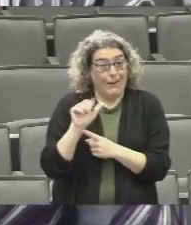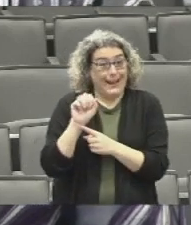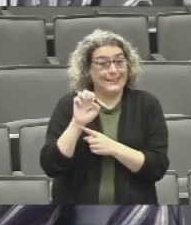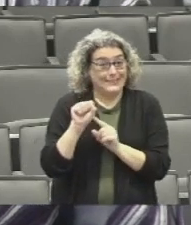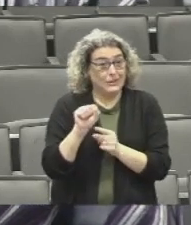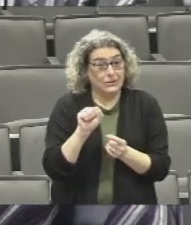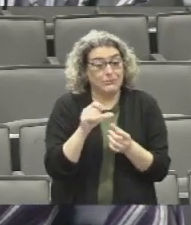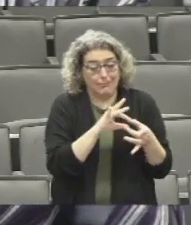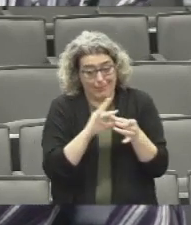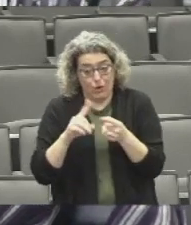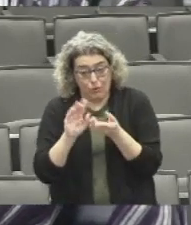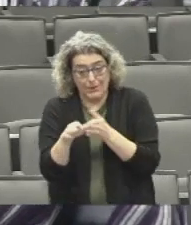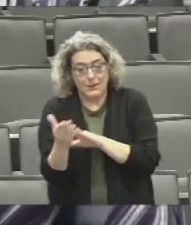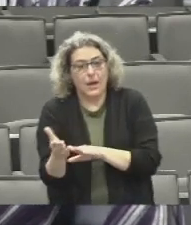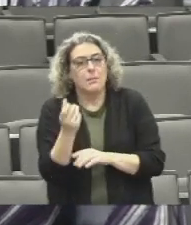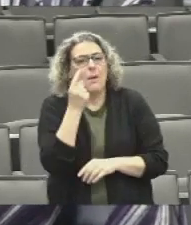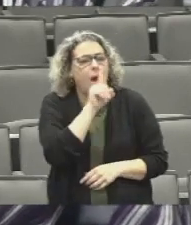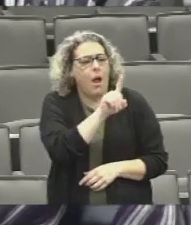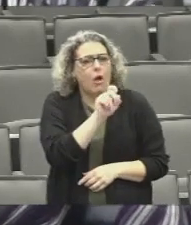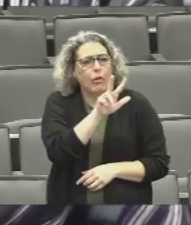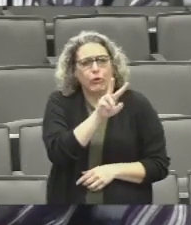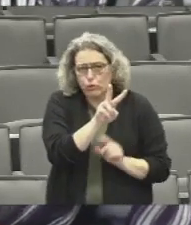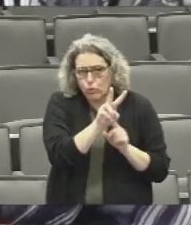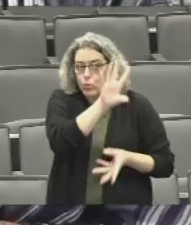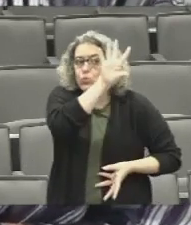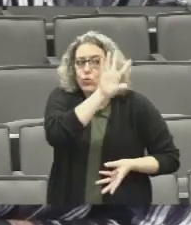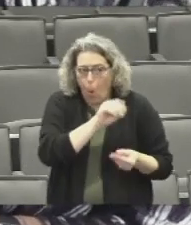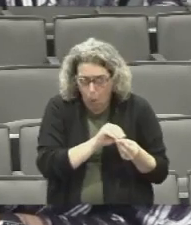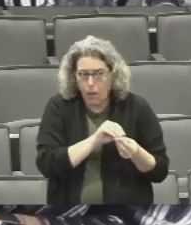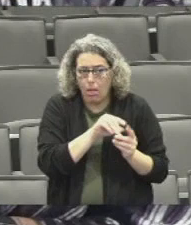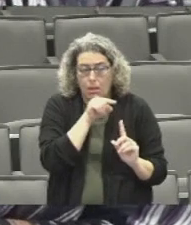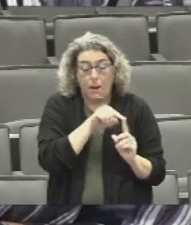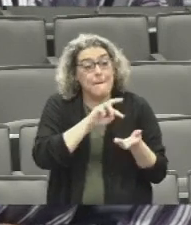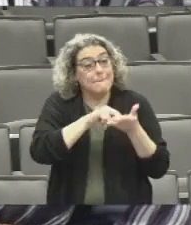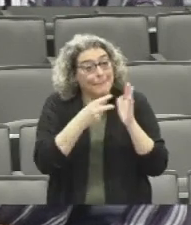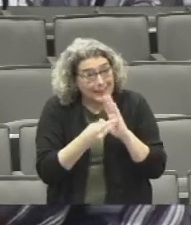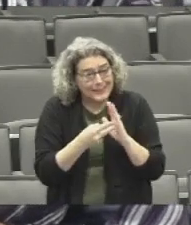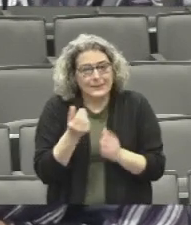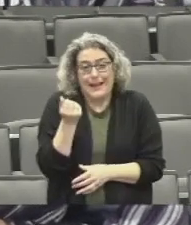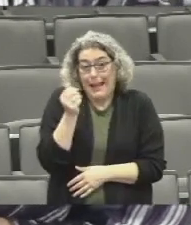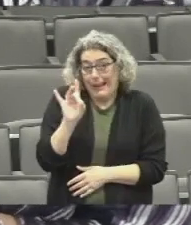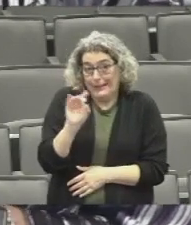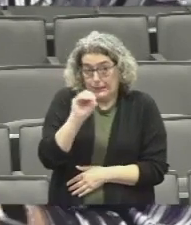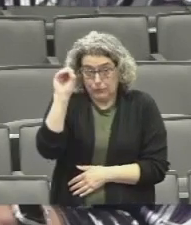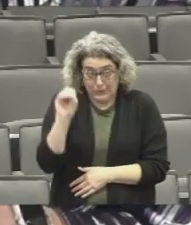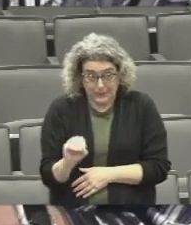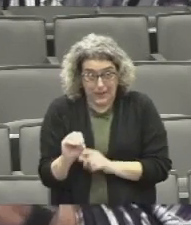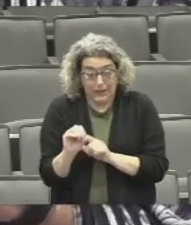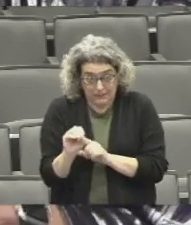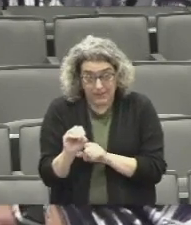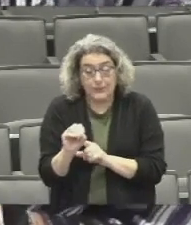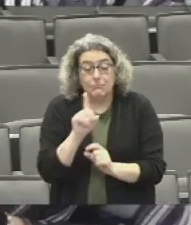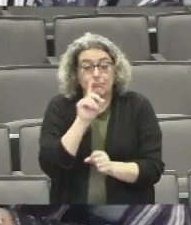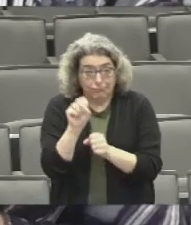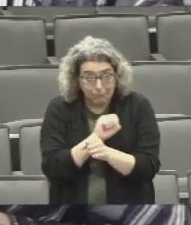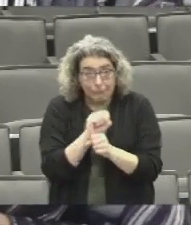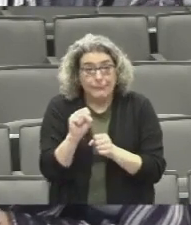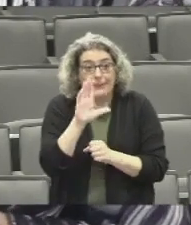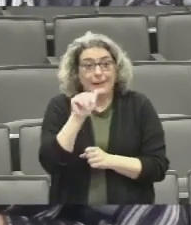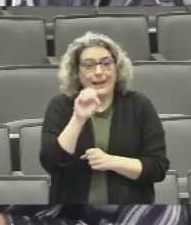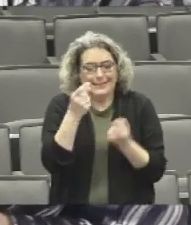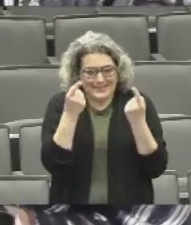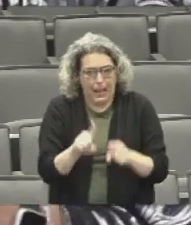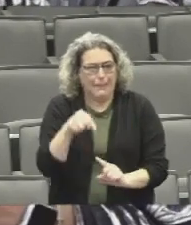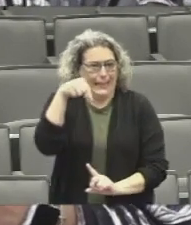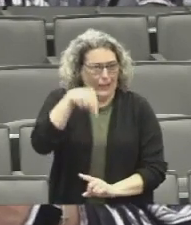total of 132 total cases. So that means actually 18% of the cases we have in